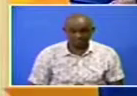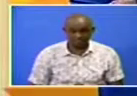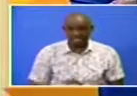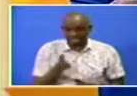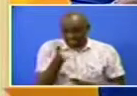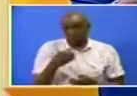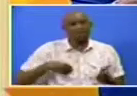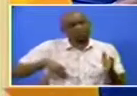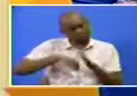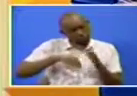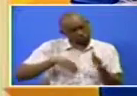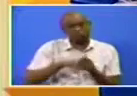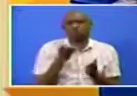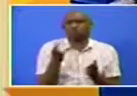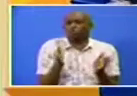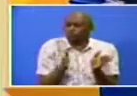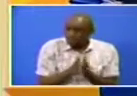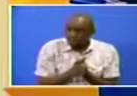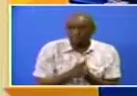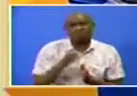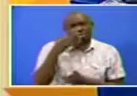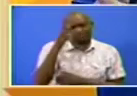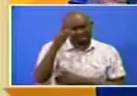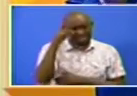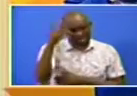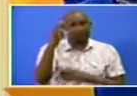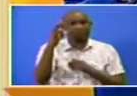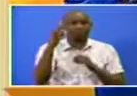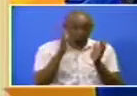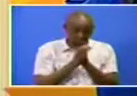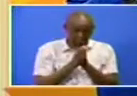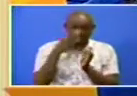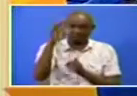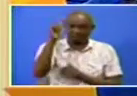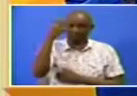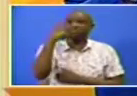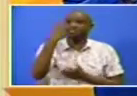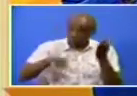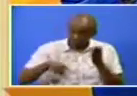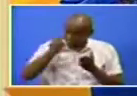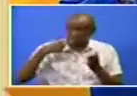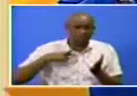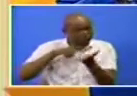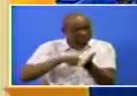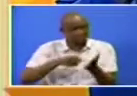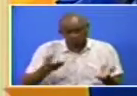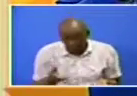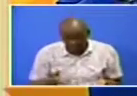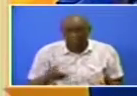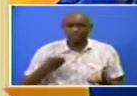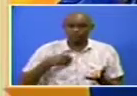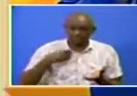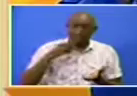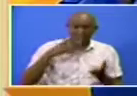Shirikisho la soka nchini kwa muungano na shirikisho la soka duniani FIFA wameamua kwa kauli moja kutilia mkazo mfumo mpya wa uhamisho